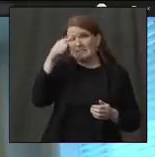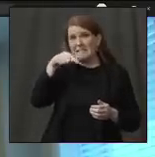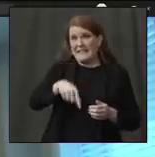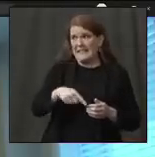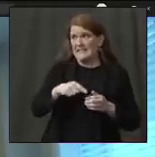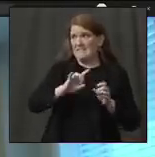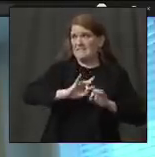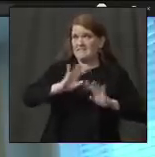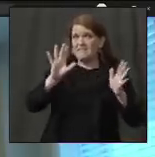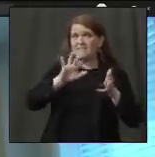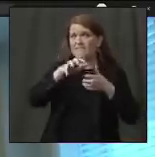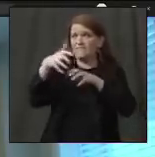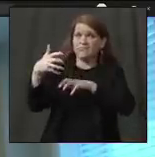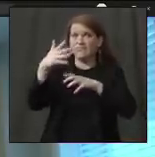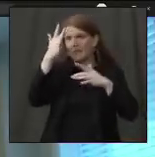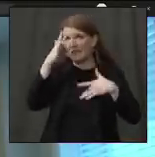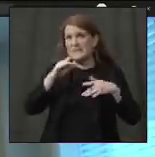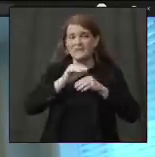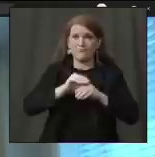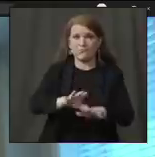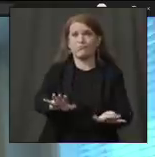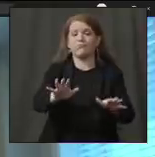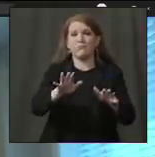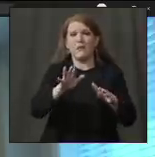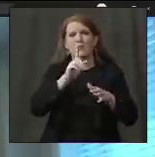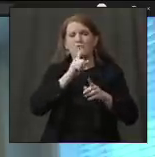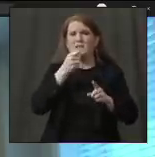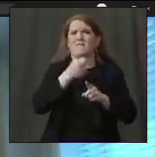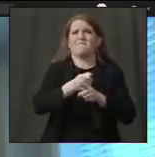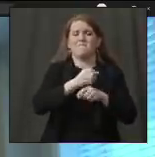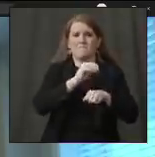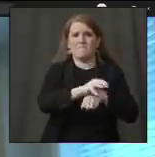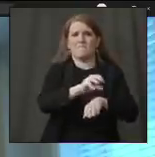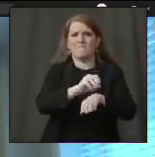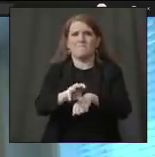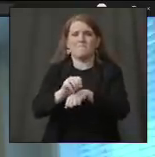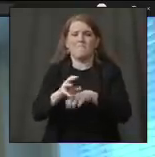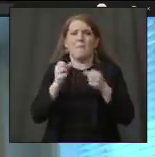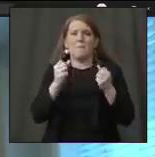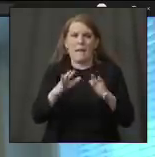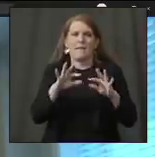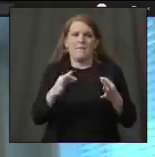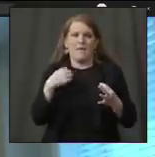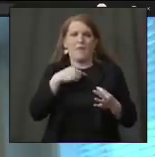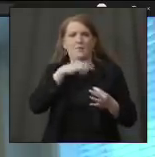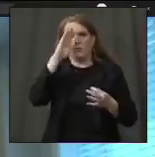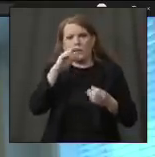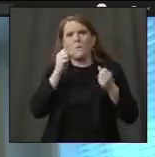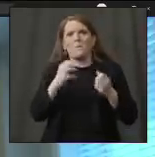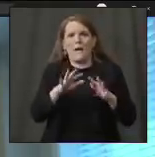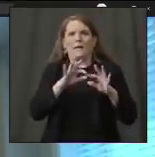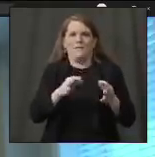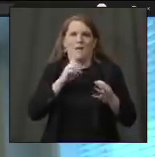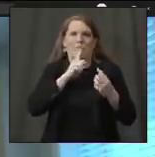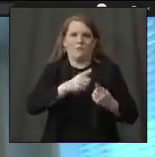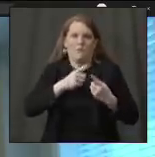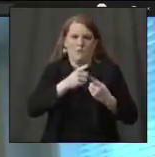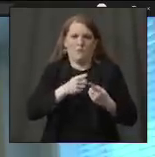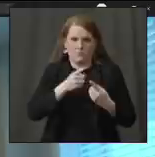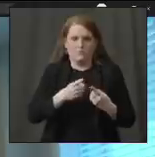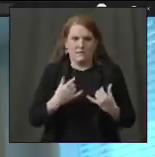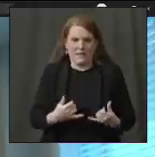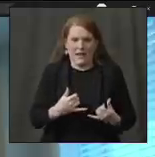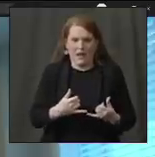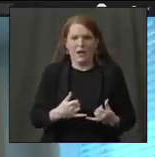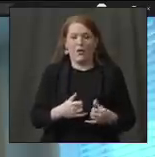of the pandemic, and that food insecurity is a problem, and in some cases, a problem for the